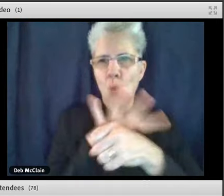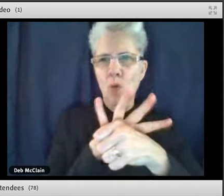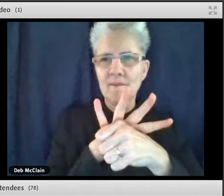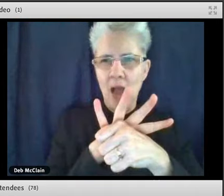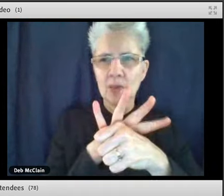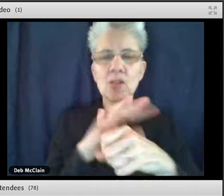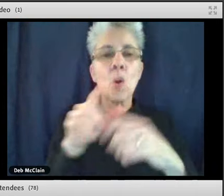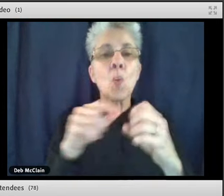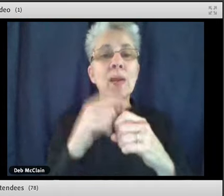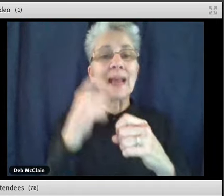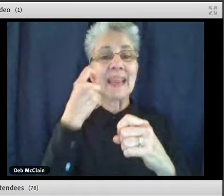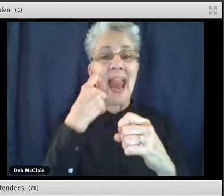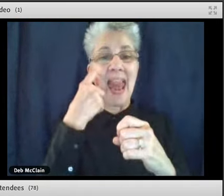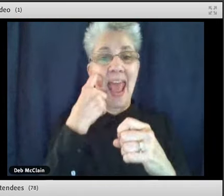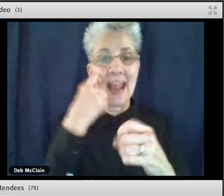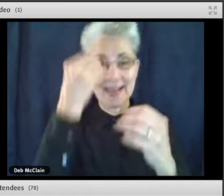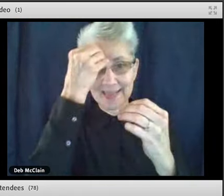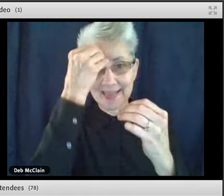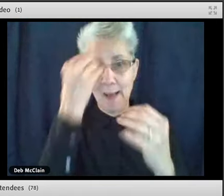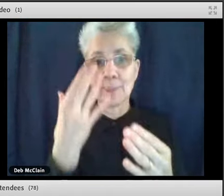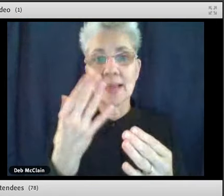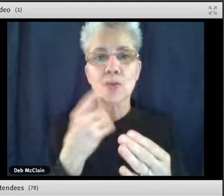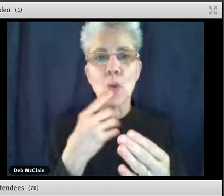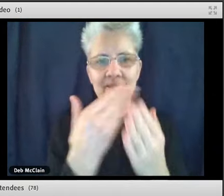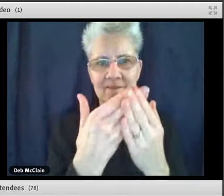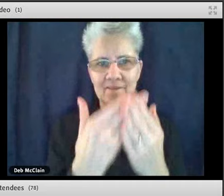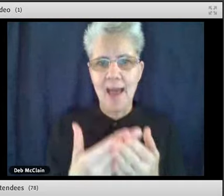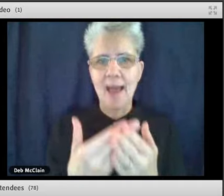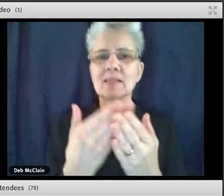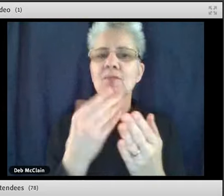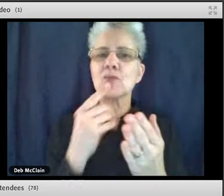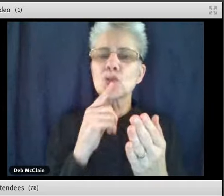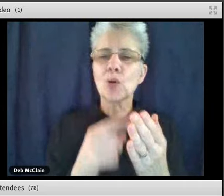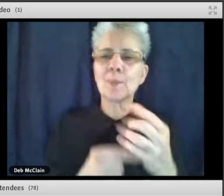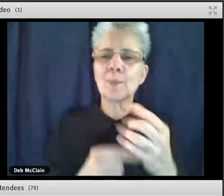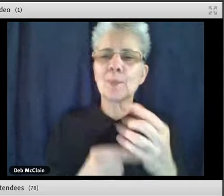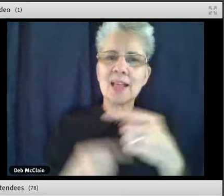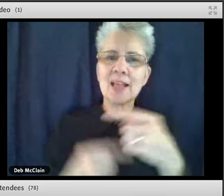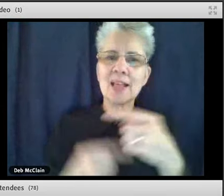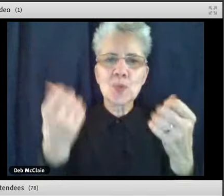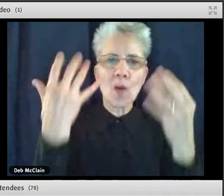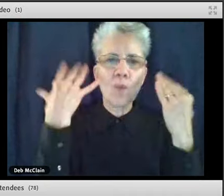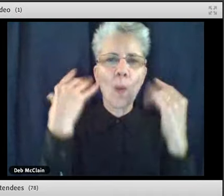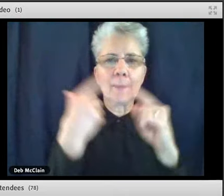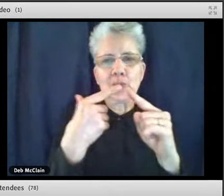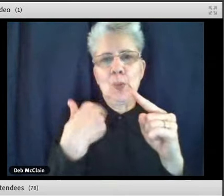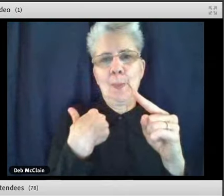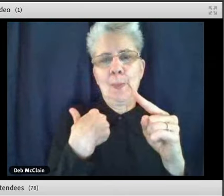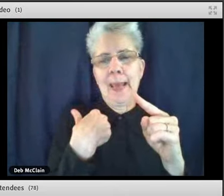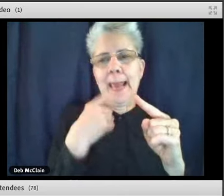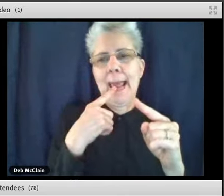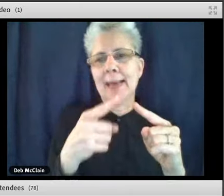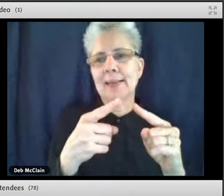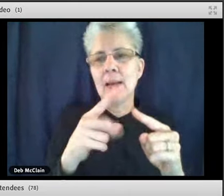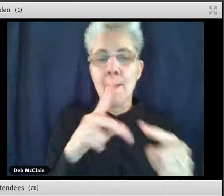feel what you feel. So if you have a second, type in, what are you afraid of with this virus?